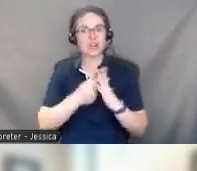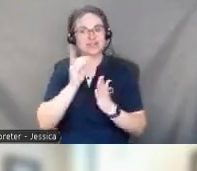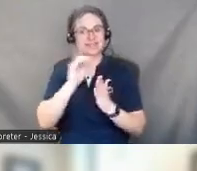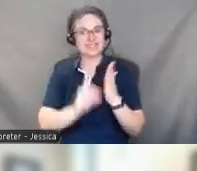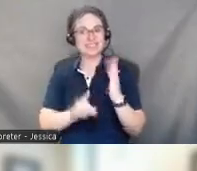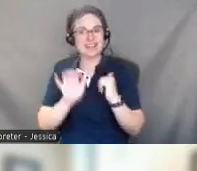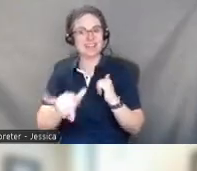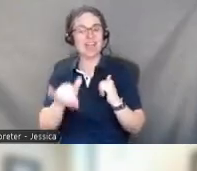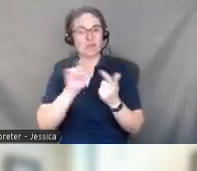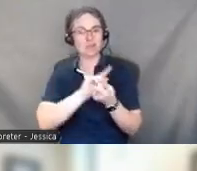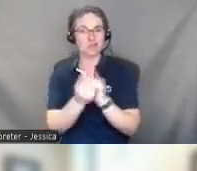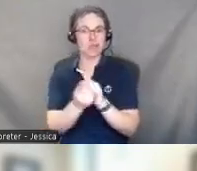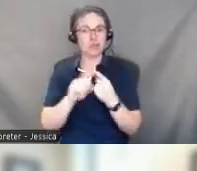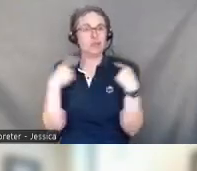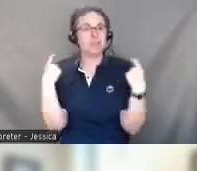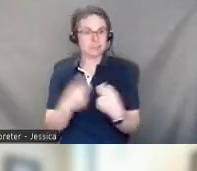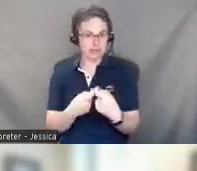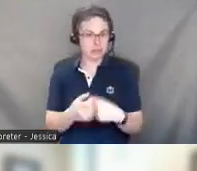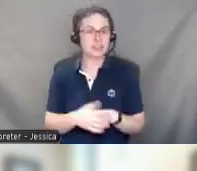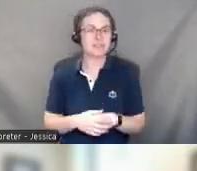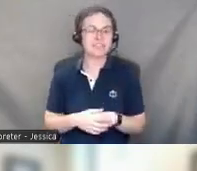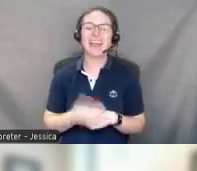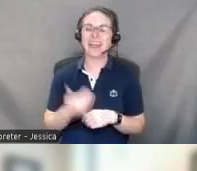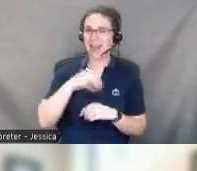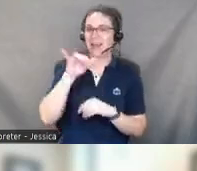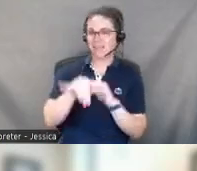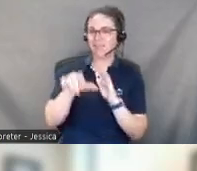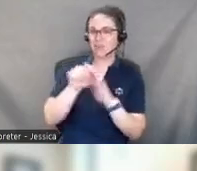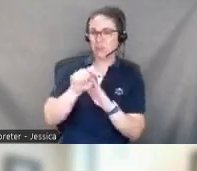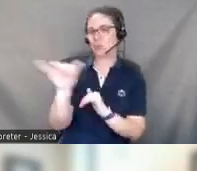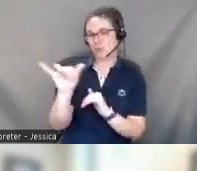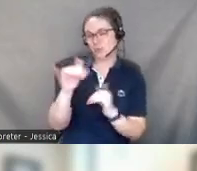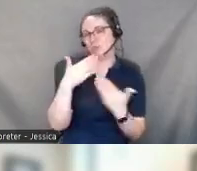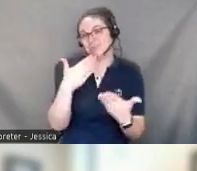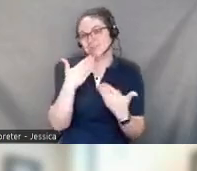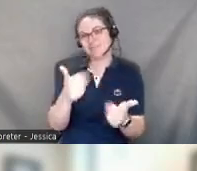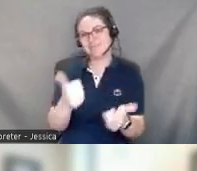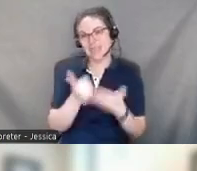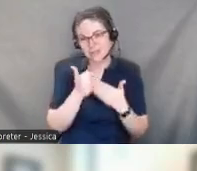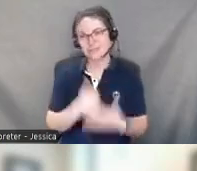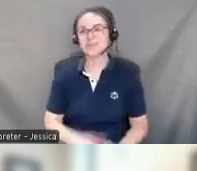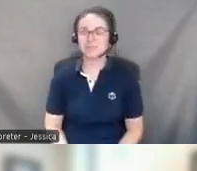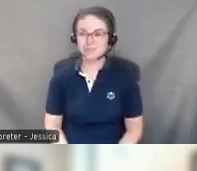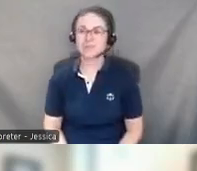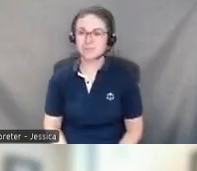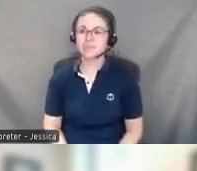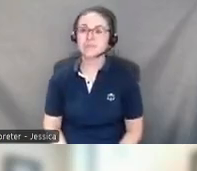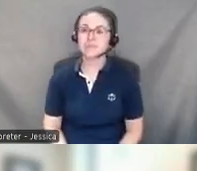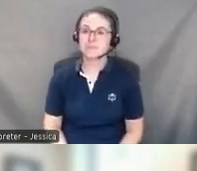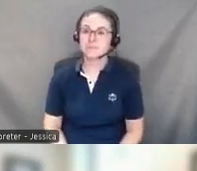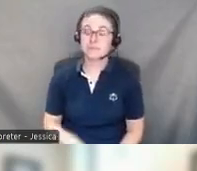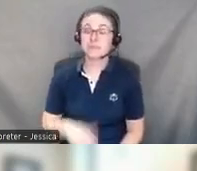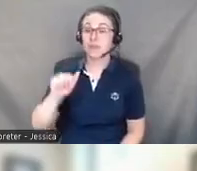version. Problem. Thank you. I did get your YouTube link, so that helps too. Great, thank you. Yeah, get that in the chat. So